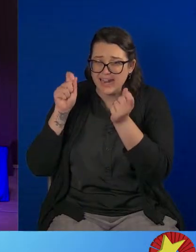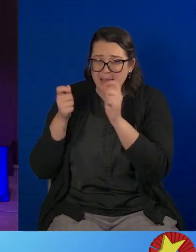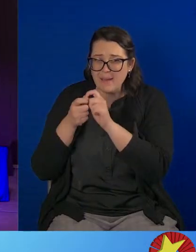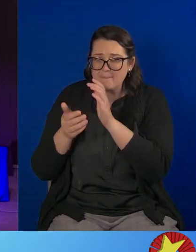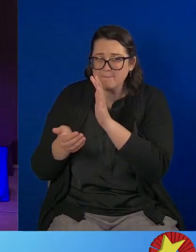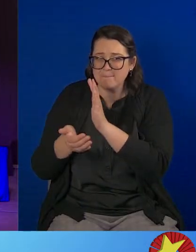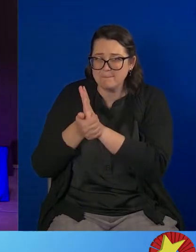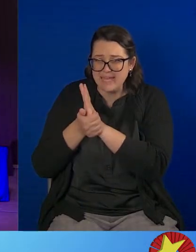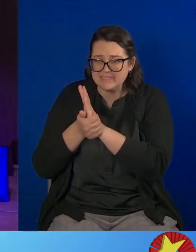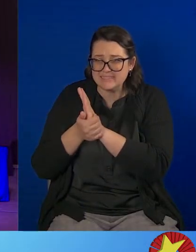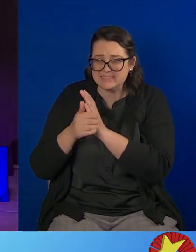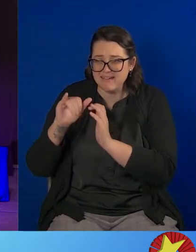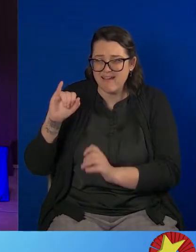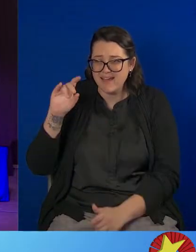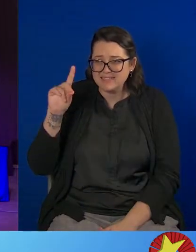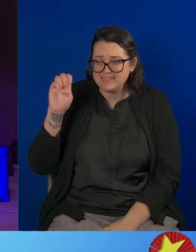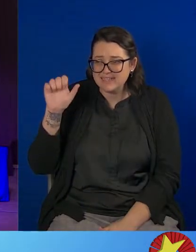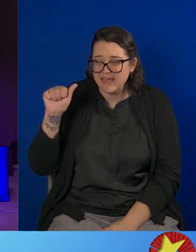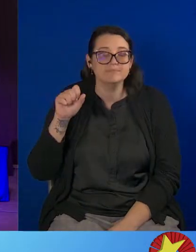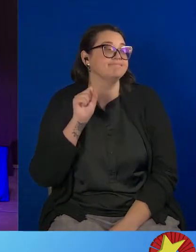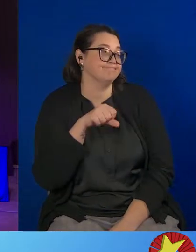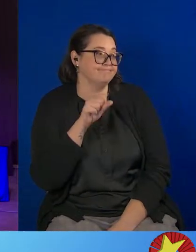Yes.